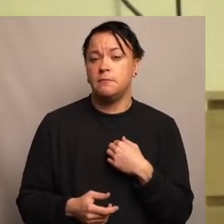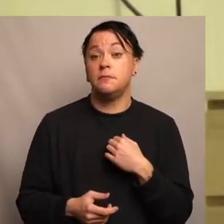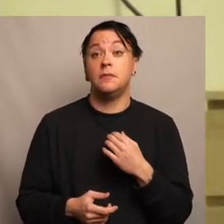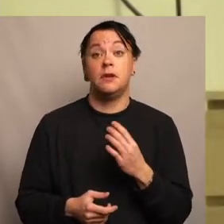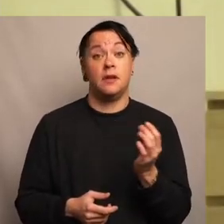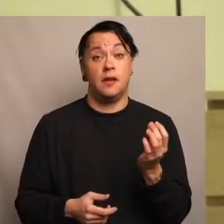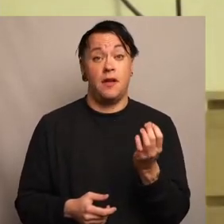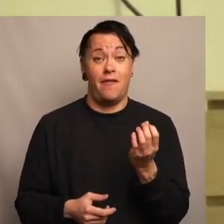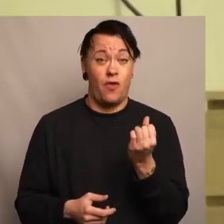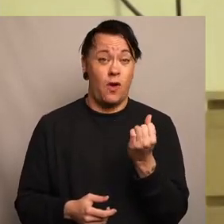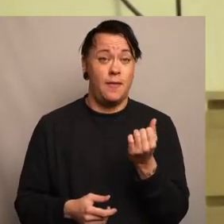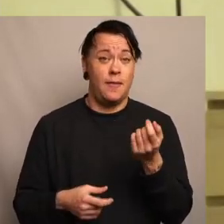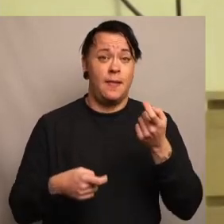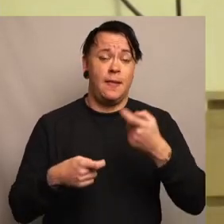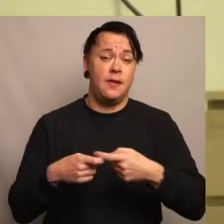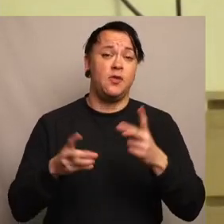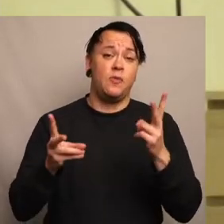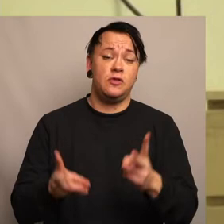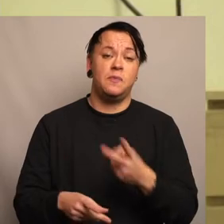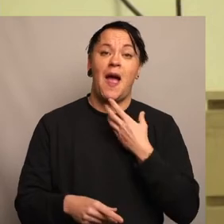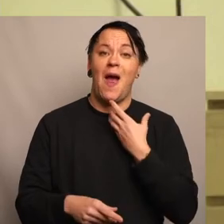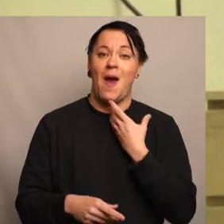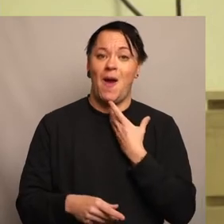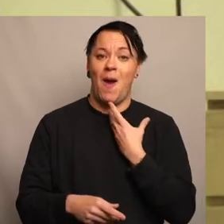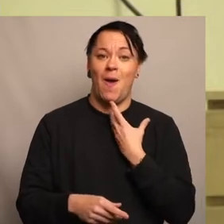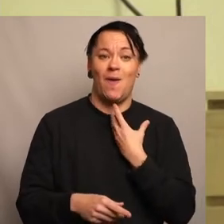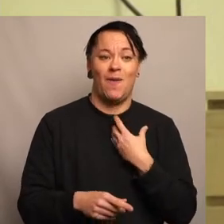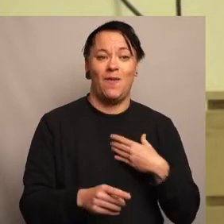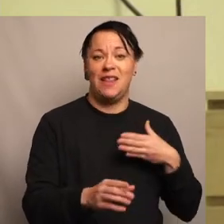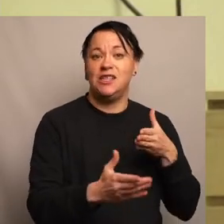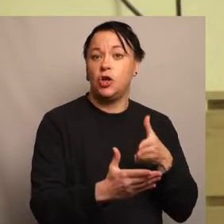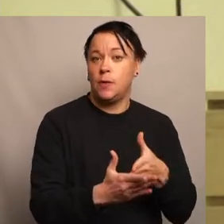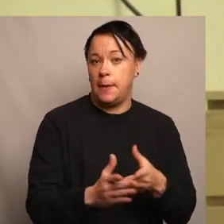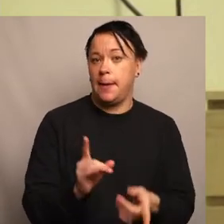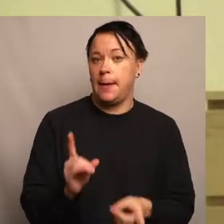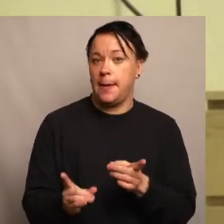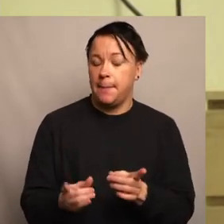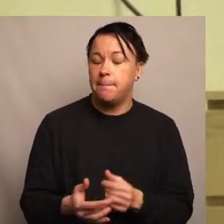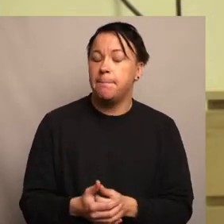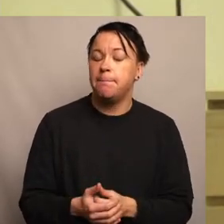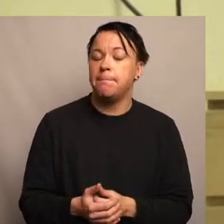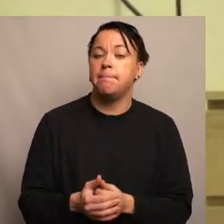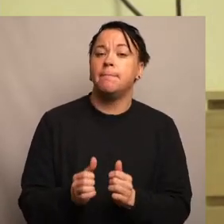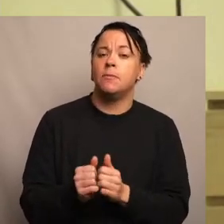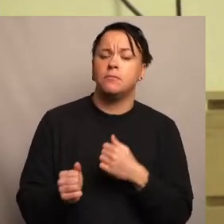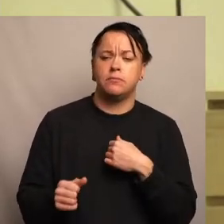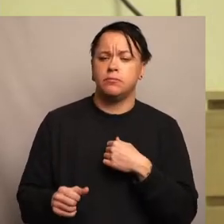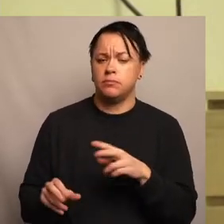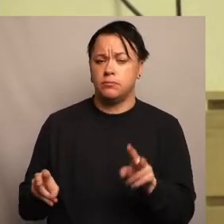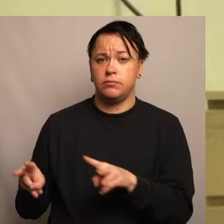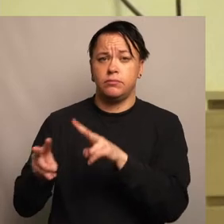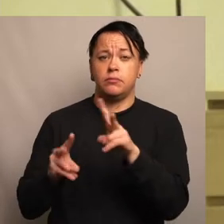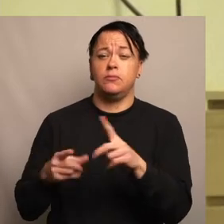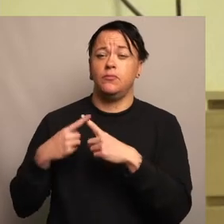bit upon issues of fetishization. In many ways, I look at a range of sources in visual culture,